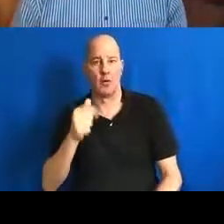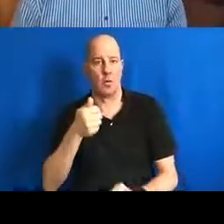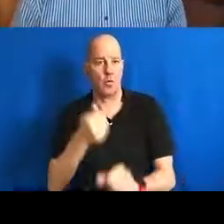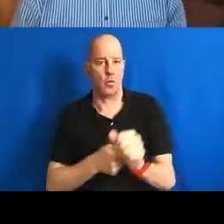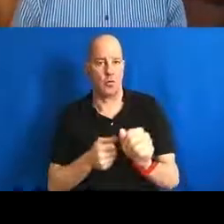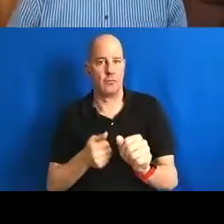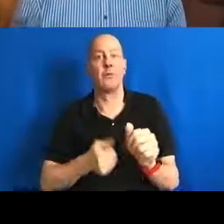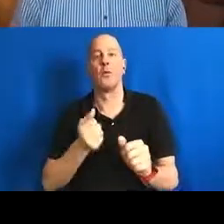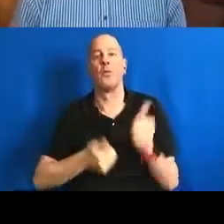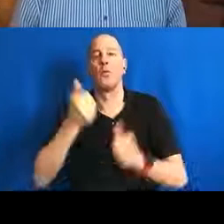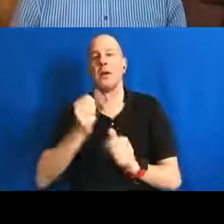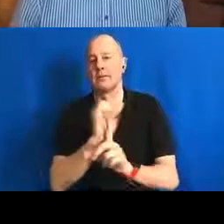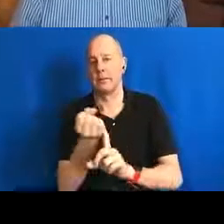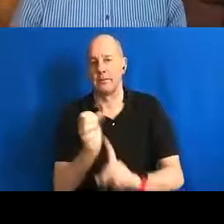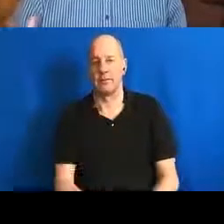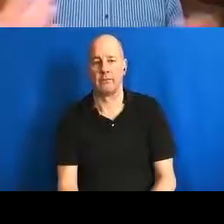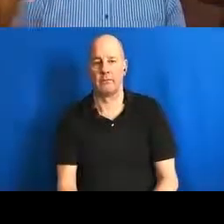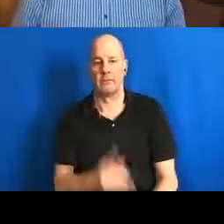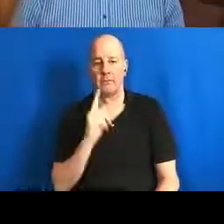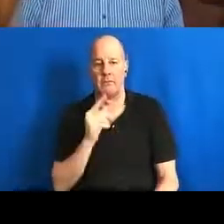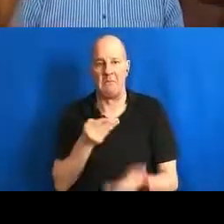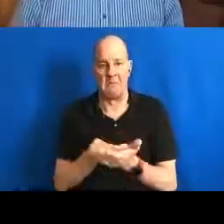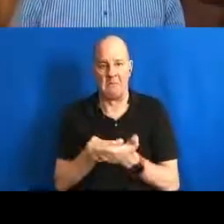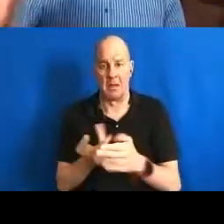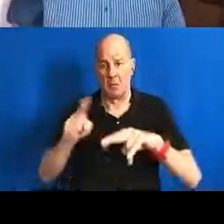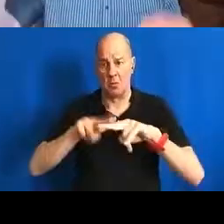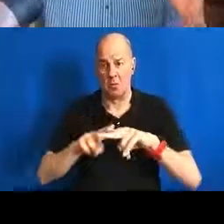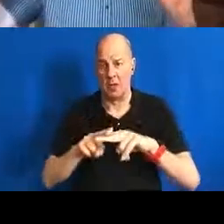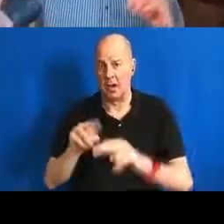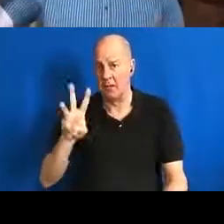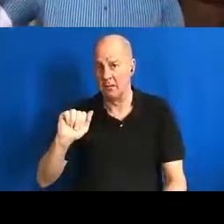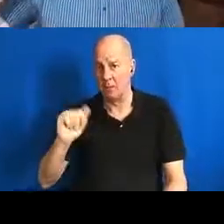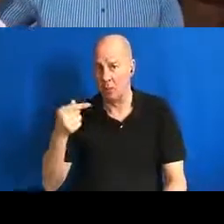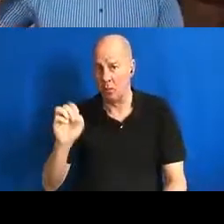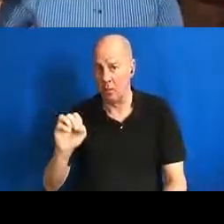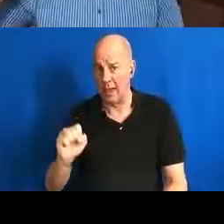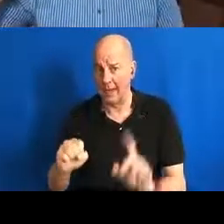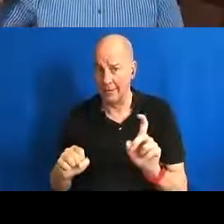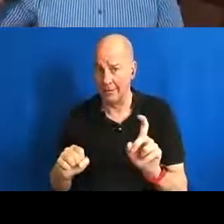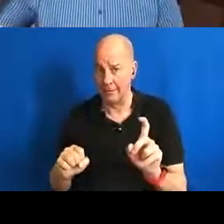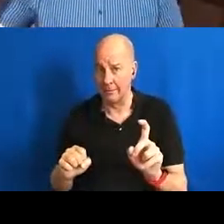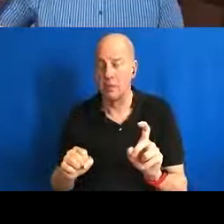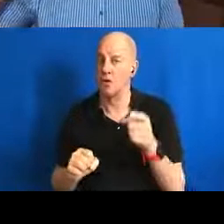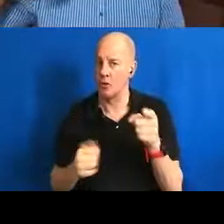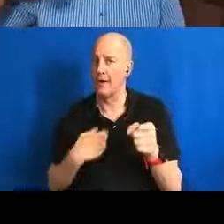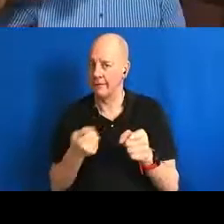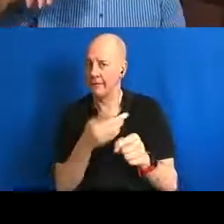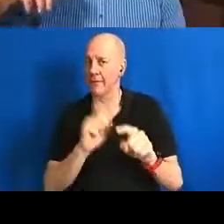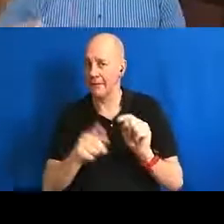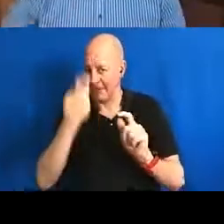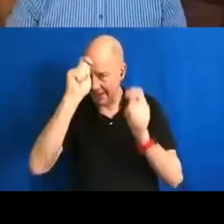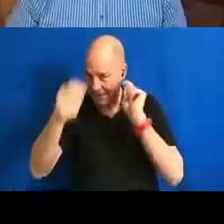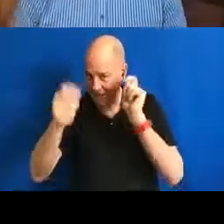question about do we raise wages, when that question comes up, what are the different hats that you're wearing? What might they be telling